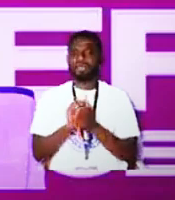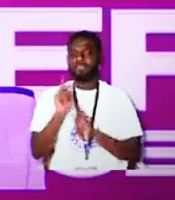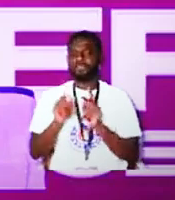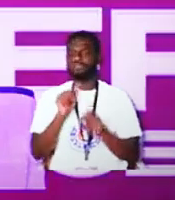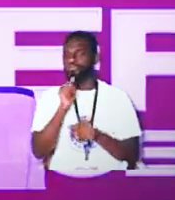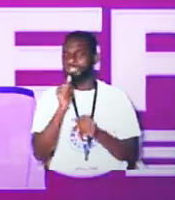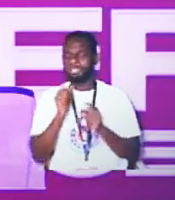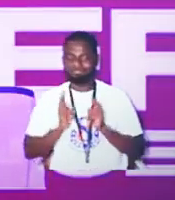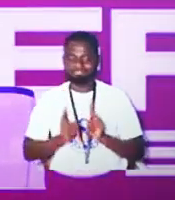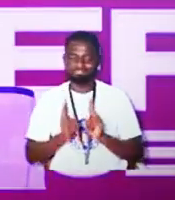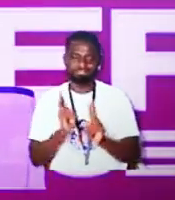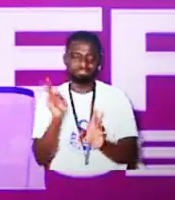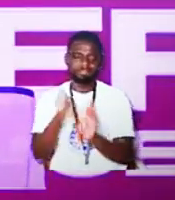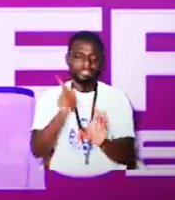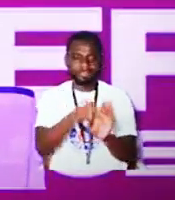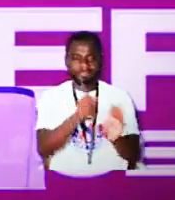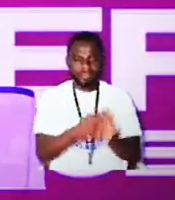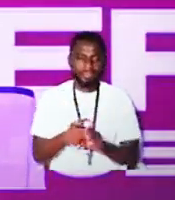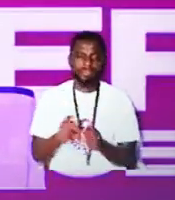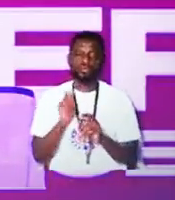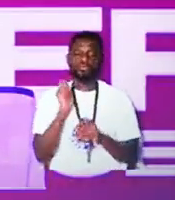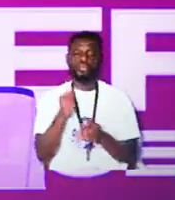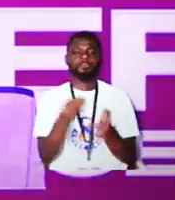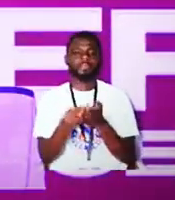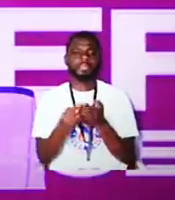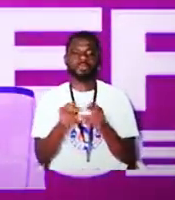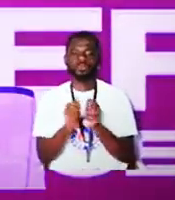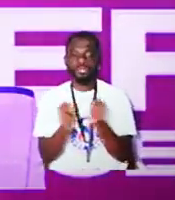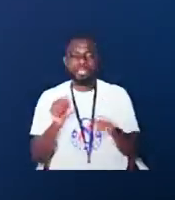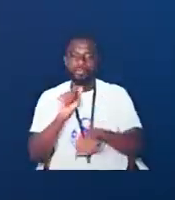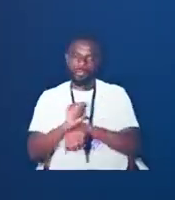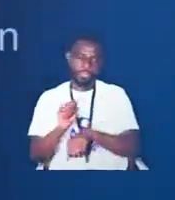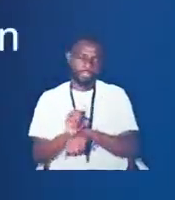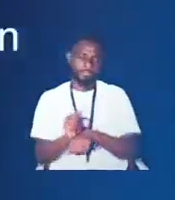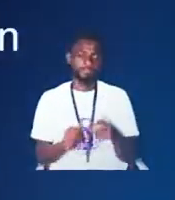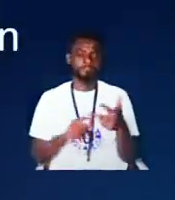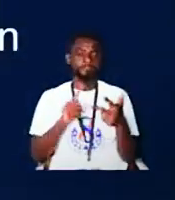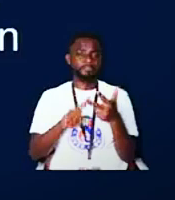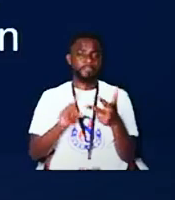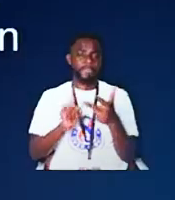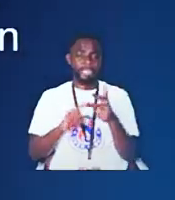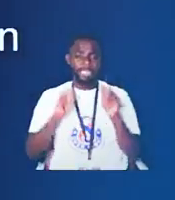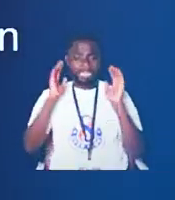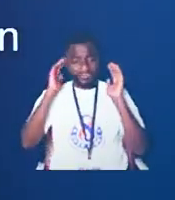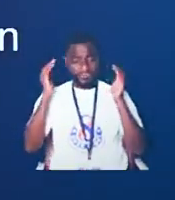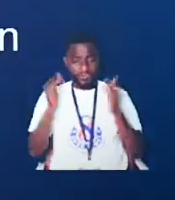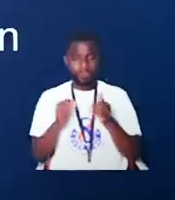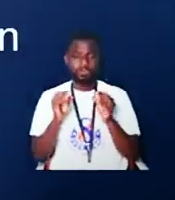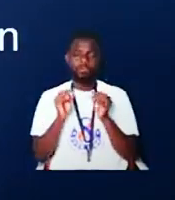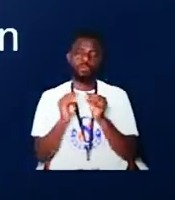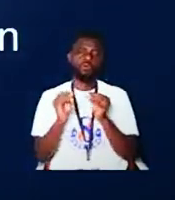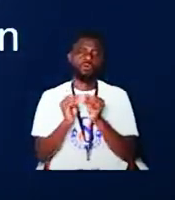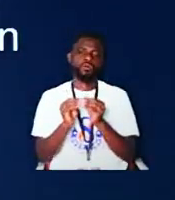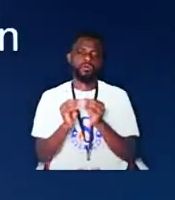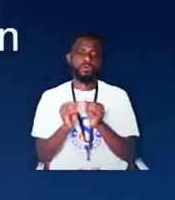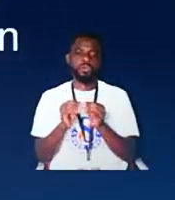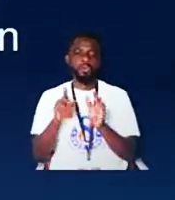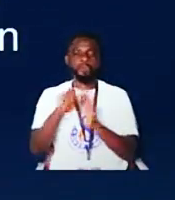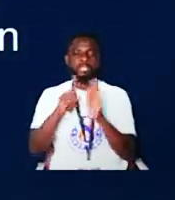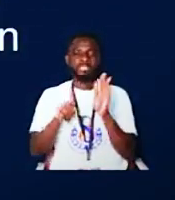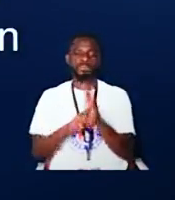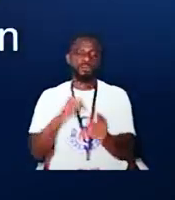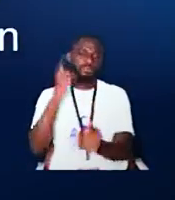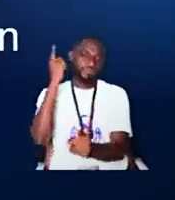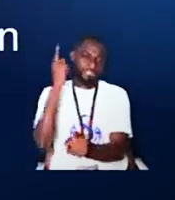quick money without actually really working. Number three, they emphasize the principles of justice